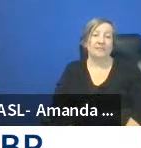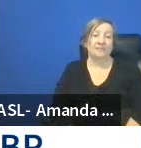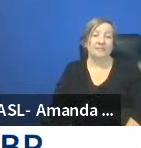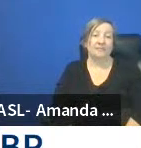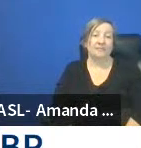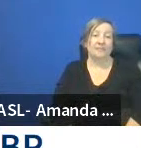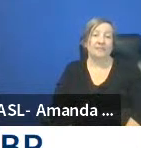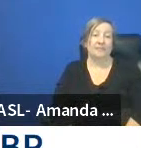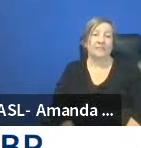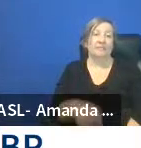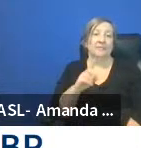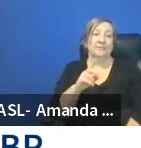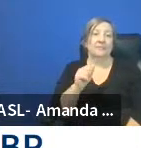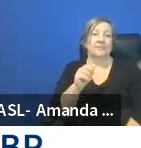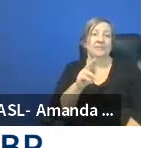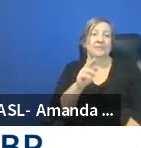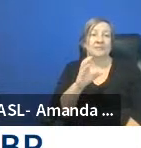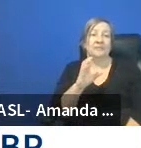Darcy.